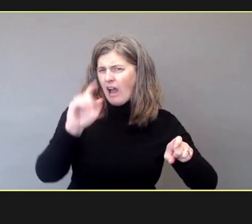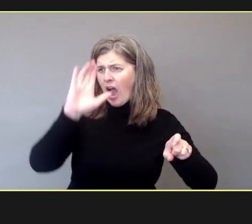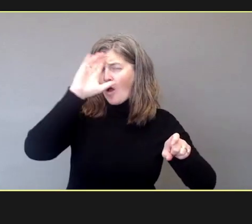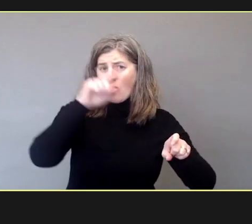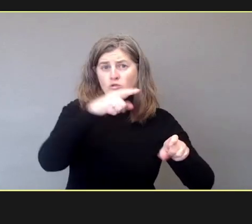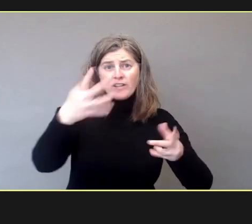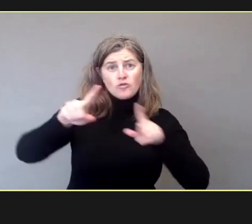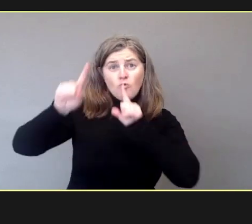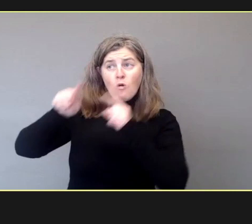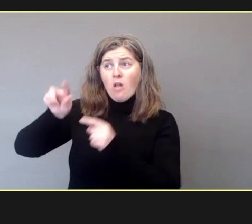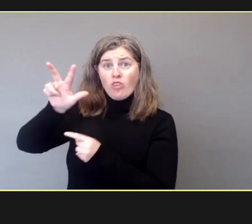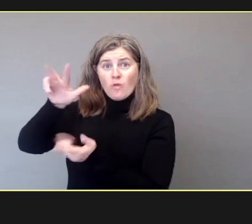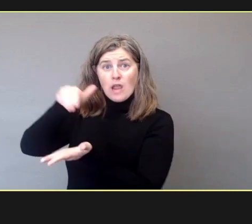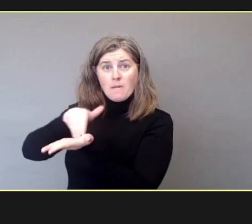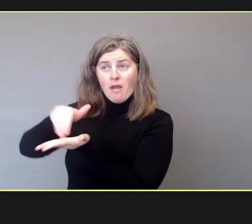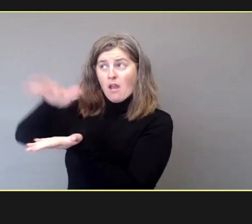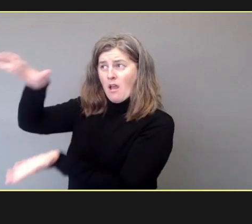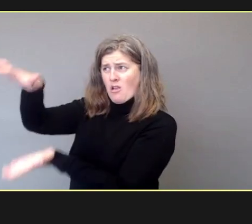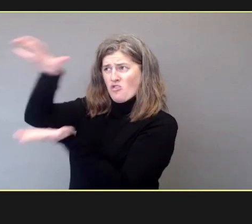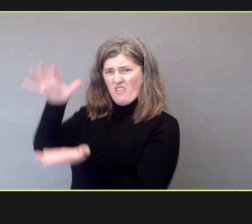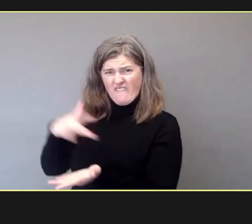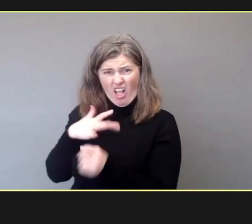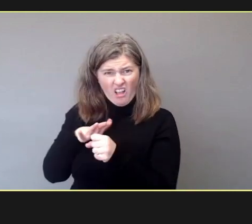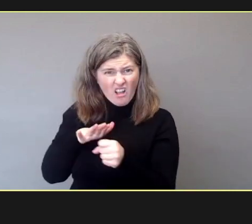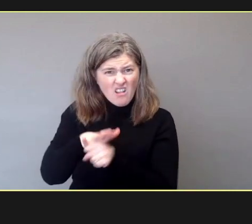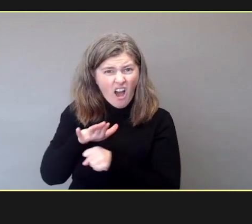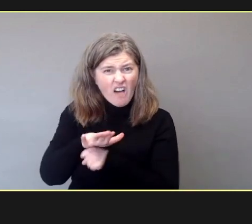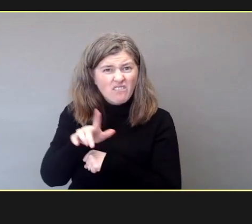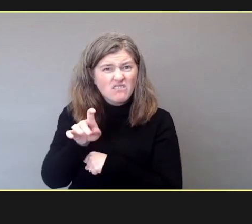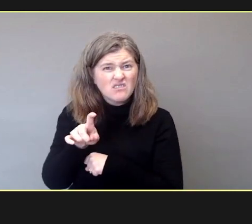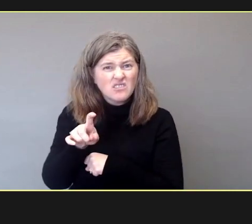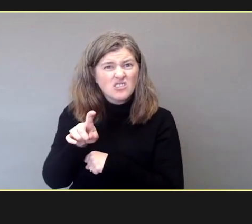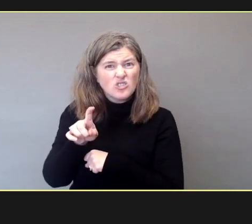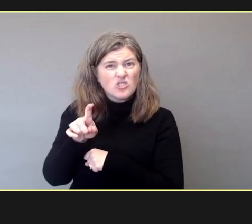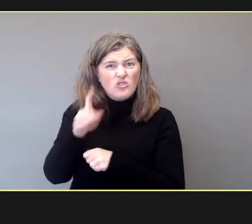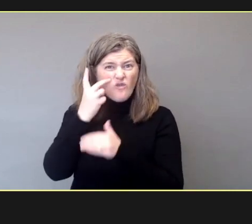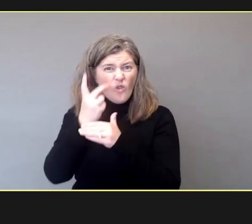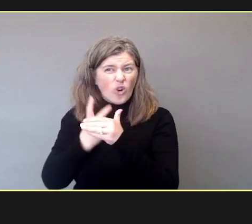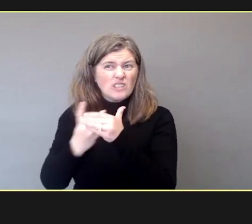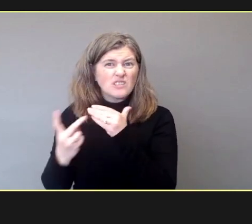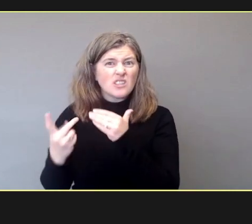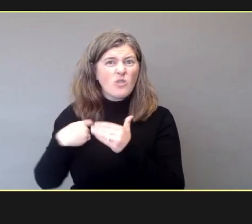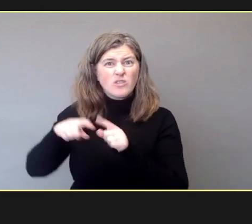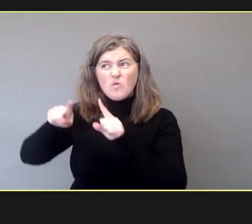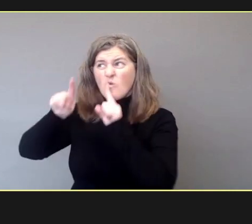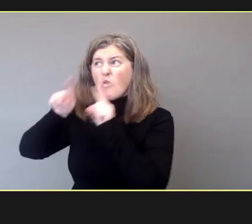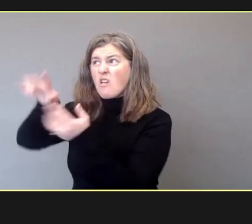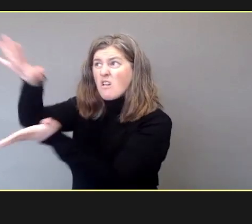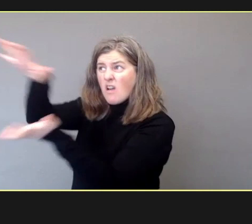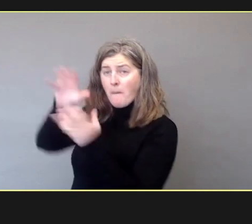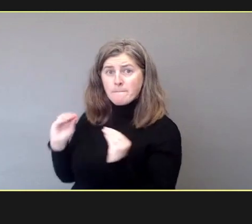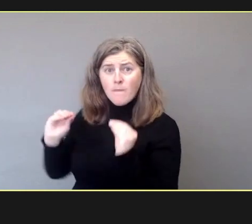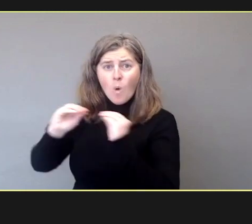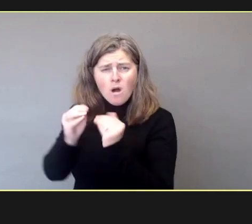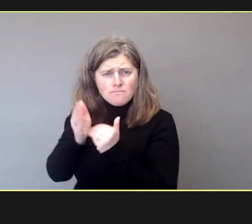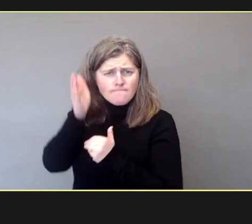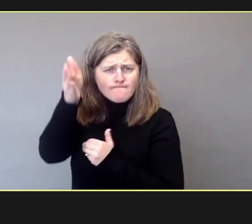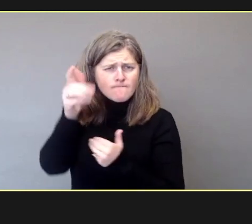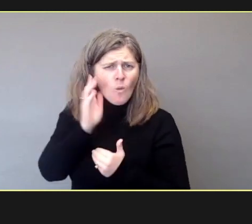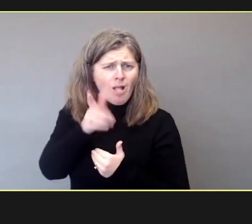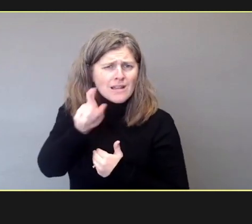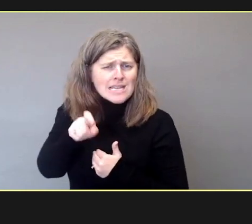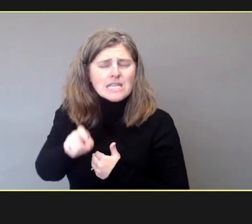3 million. Do you think that's enough? Do you foresee needing to order more in the future? And then you mentioned that kind